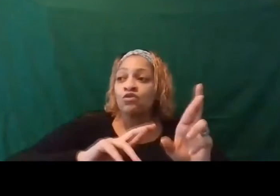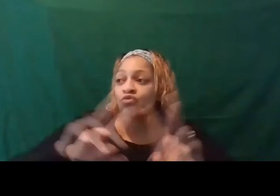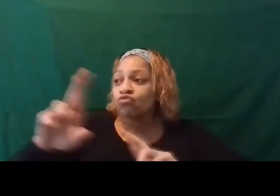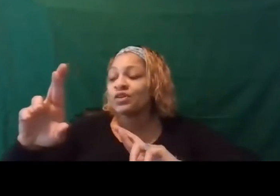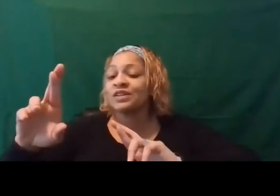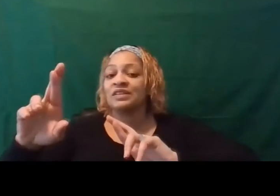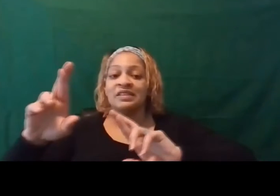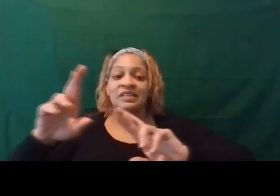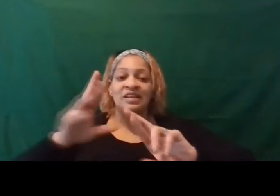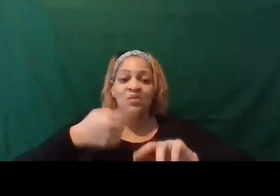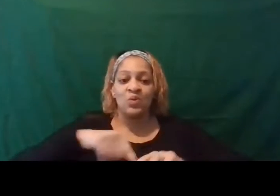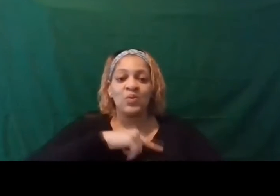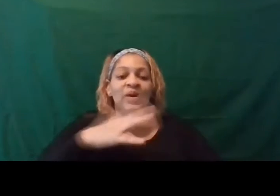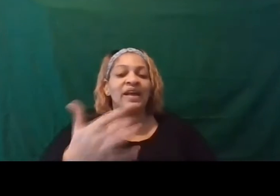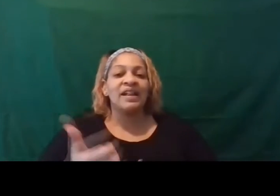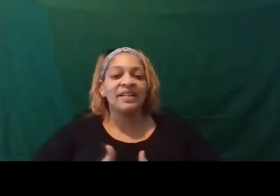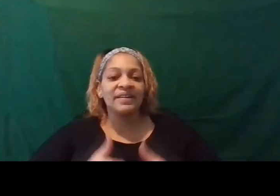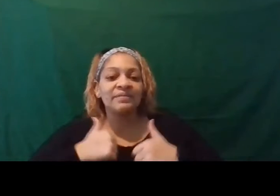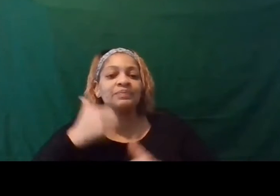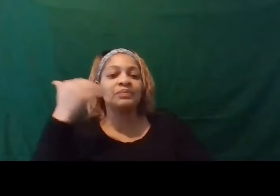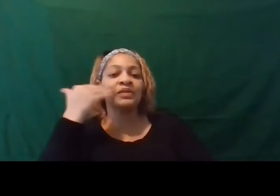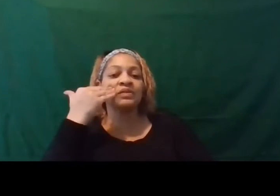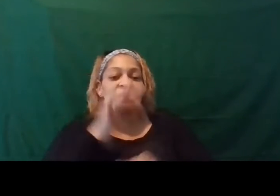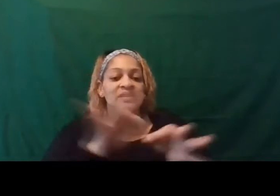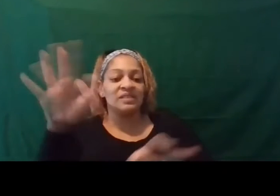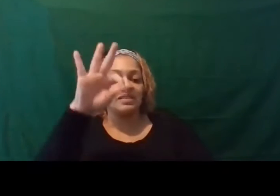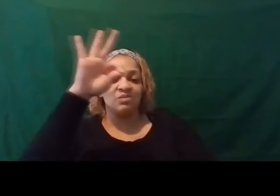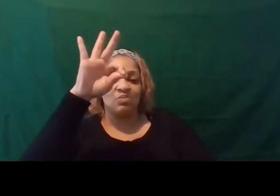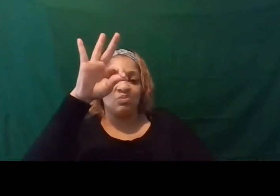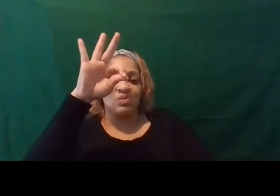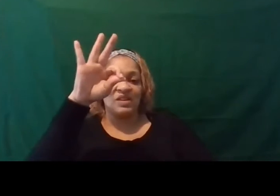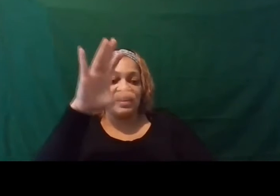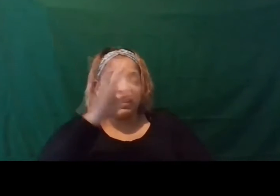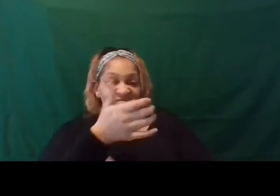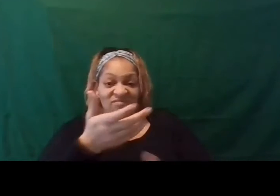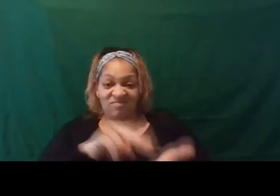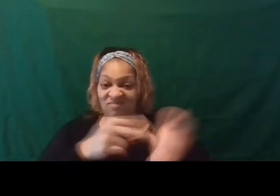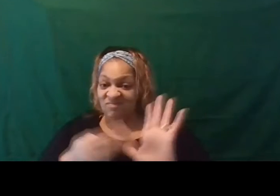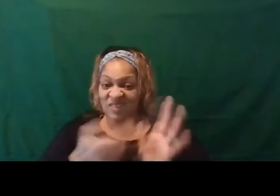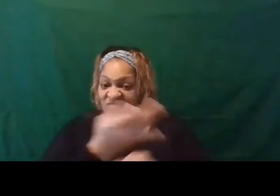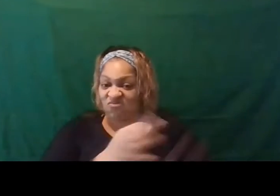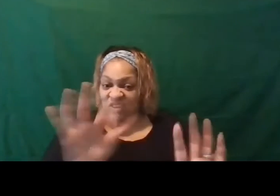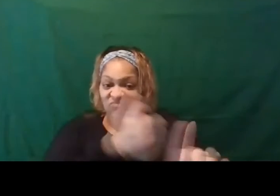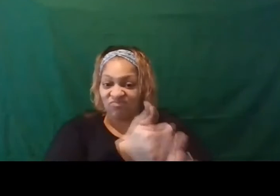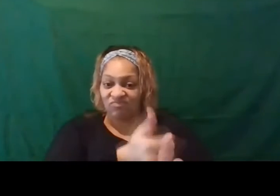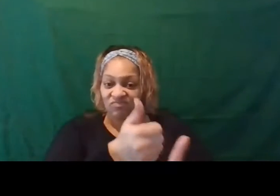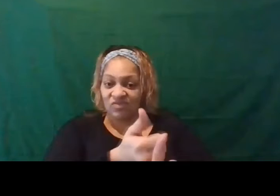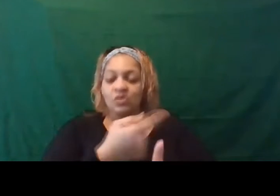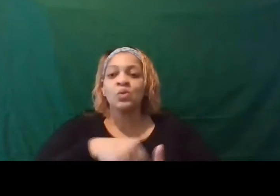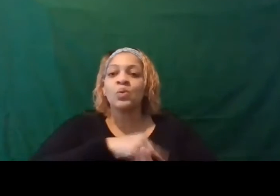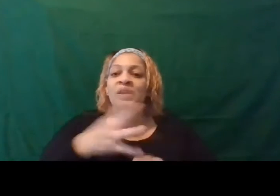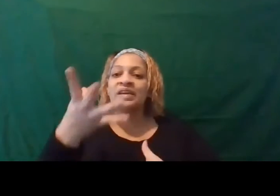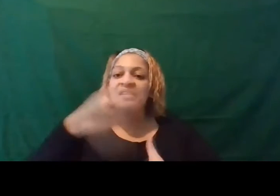consciousness that spirit is freedom itself. And so we embody that and begin to